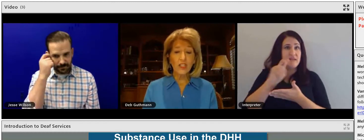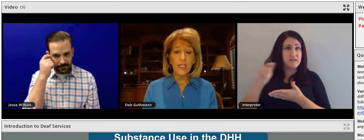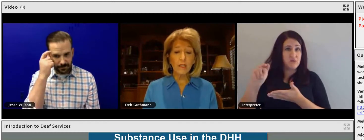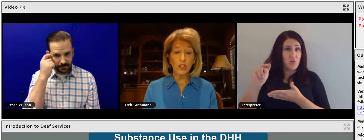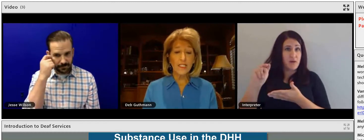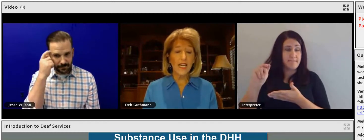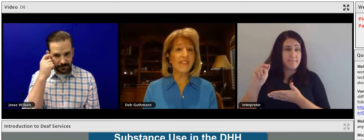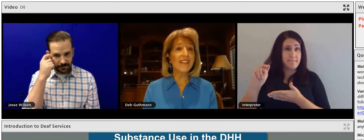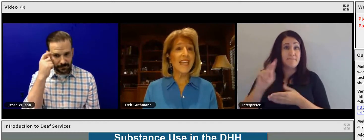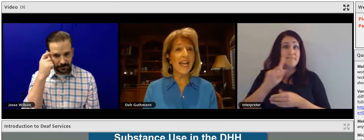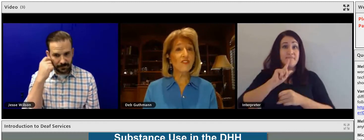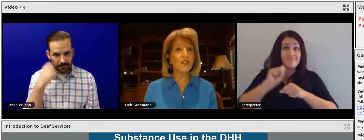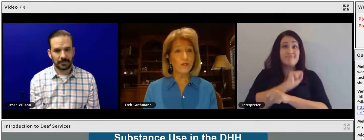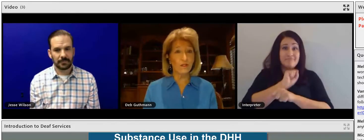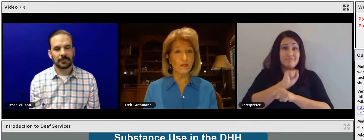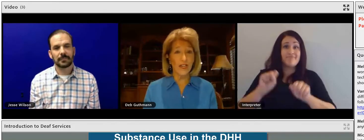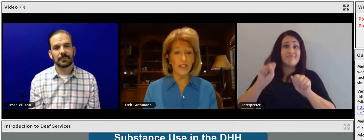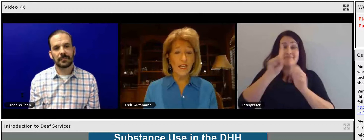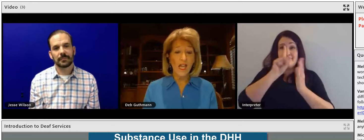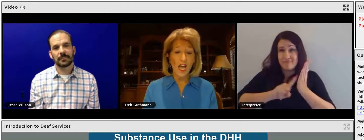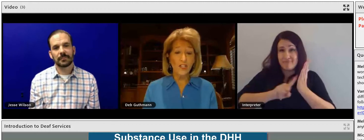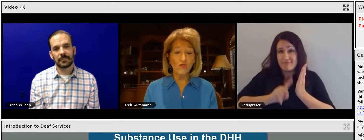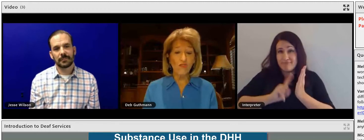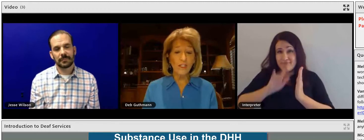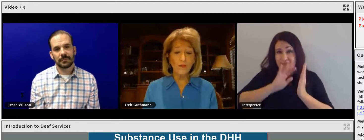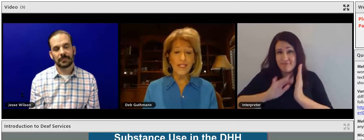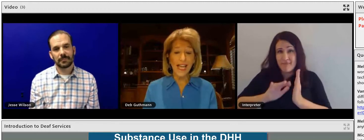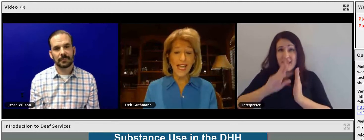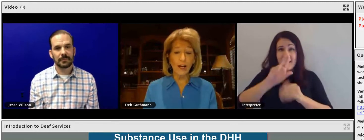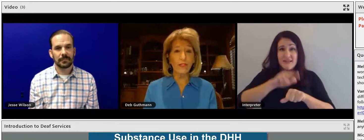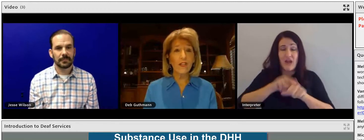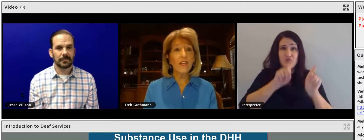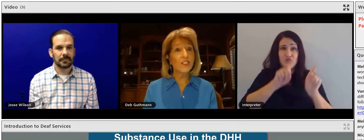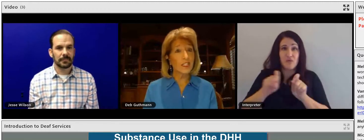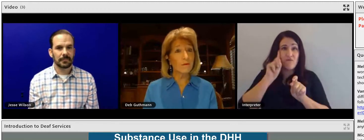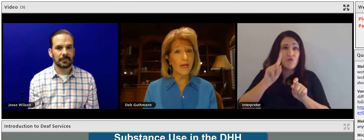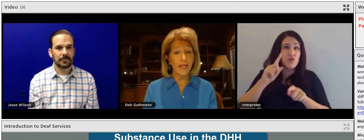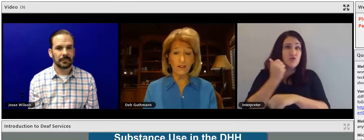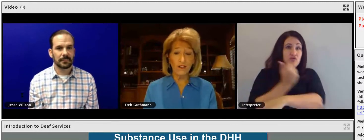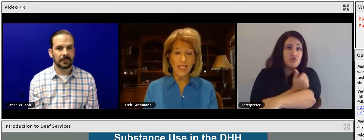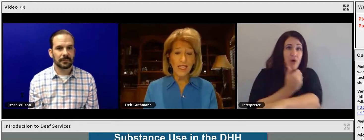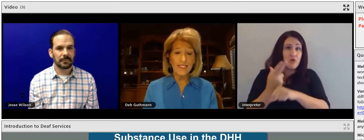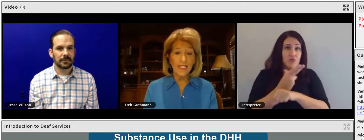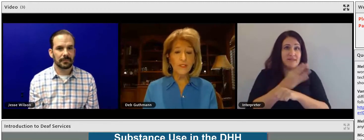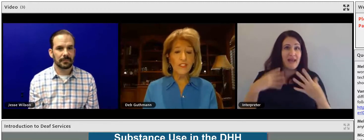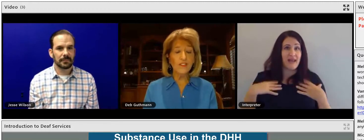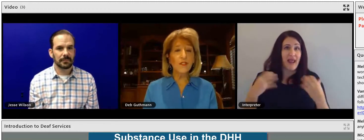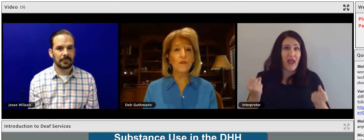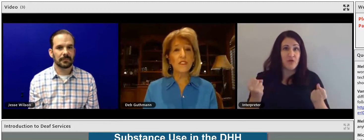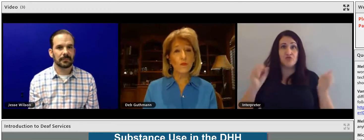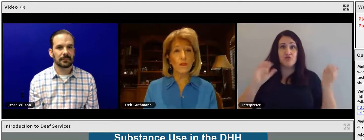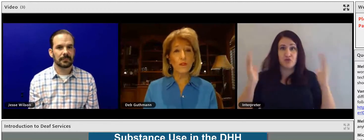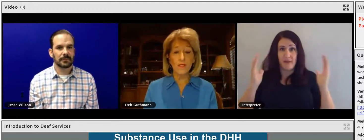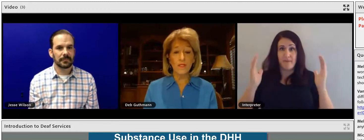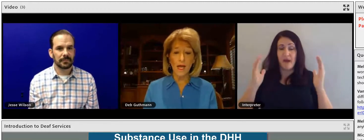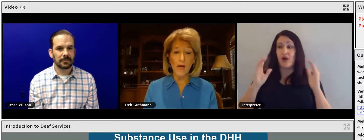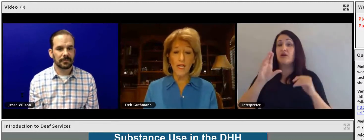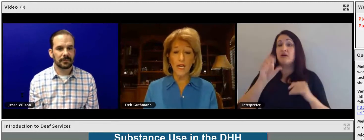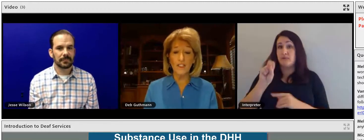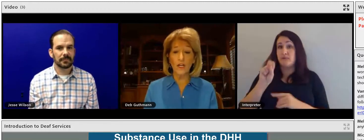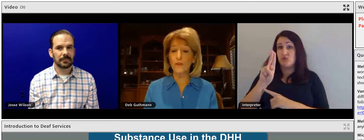Minnesota, actually looked at the National Survey on Drug Use and Health to compare substance